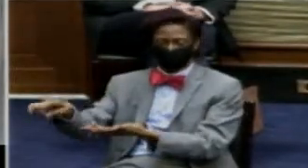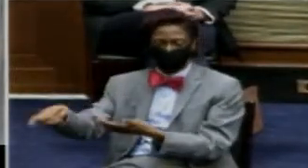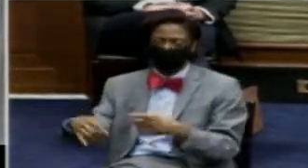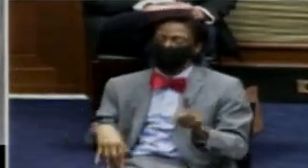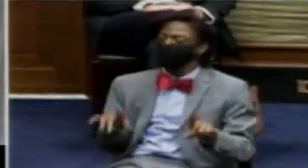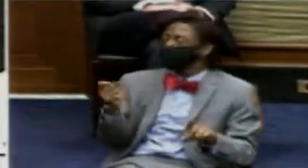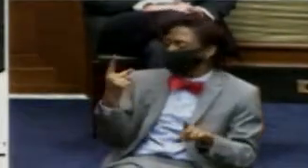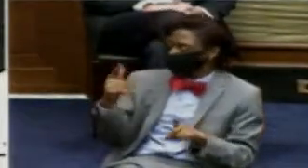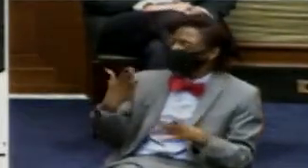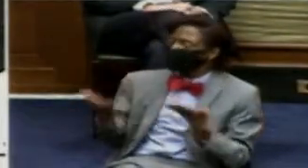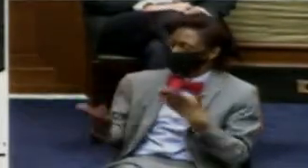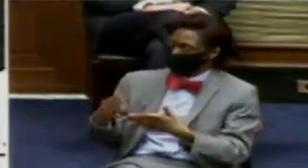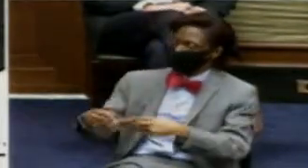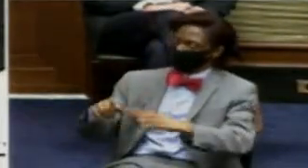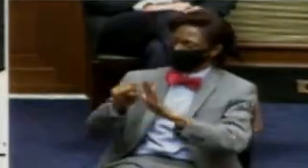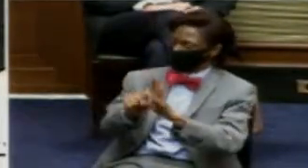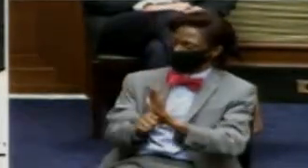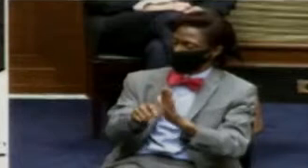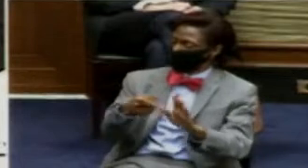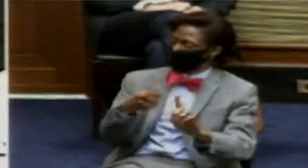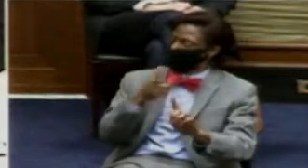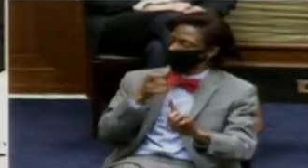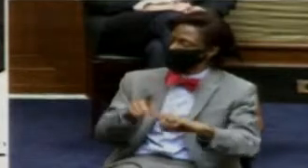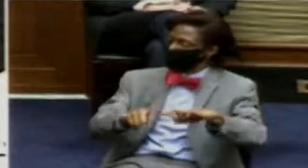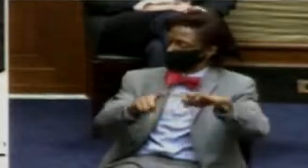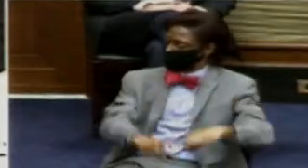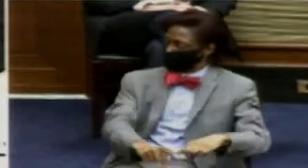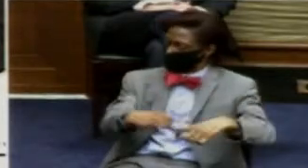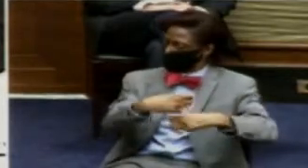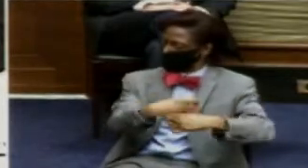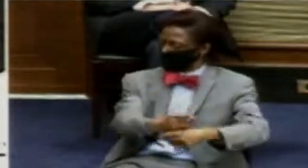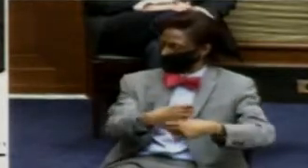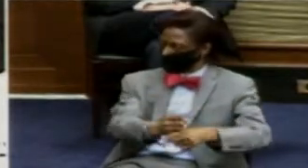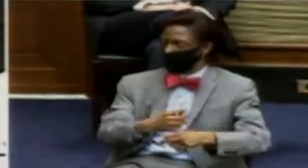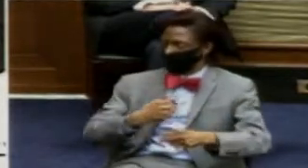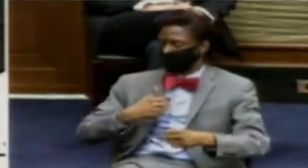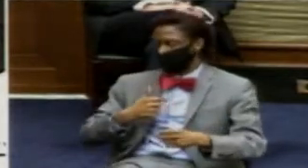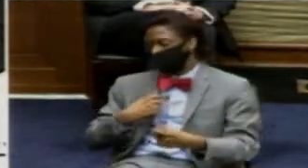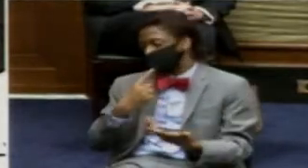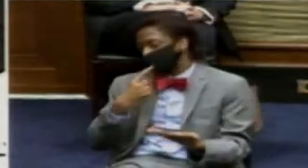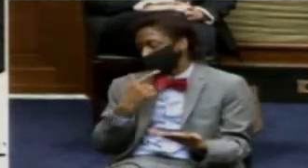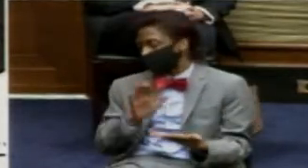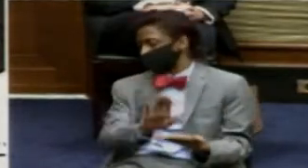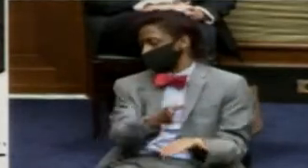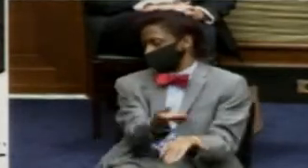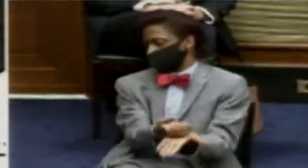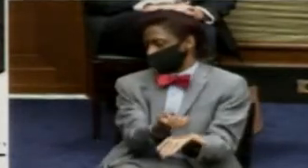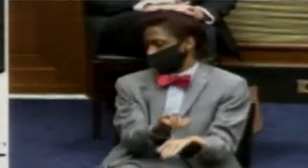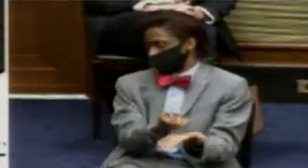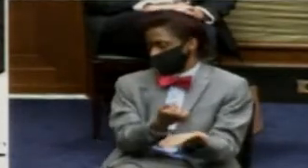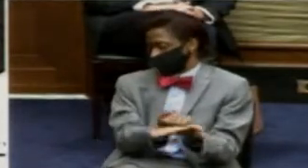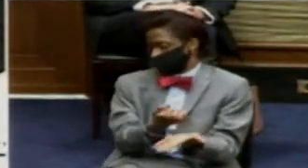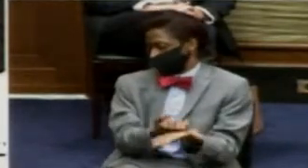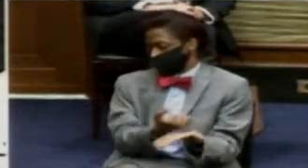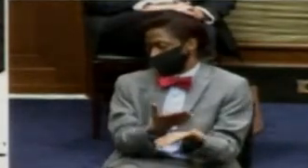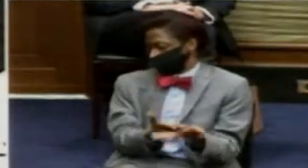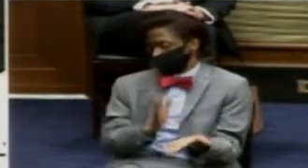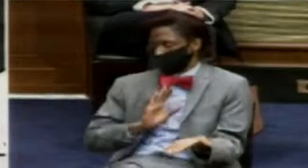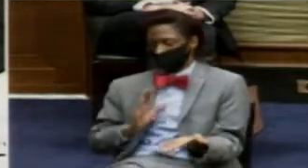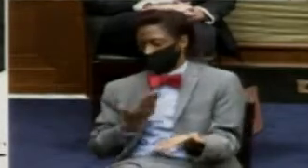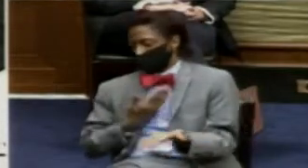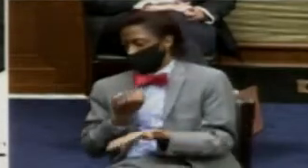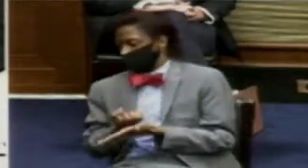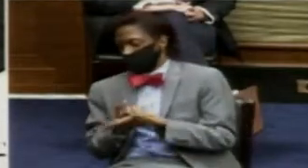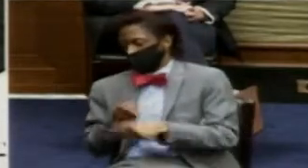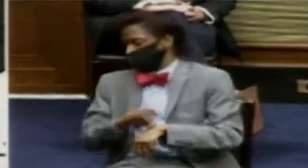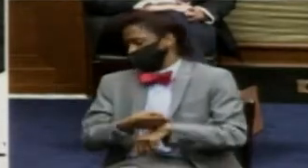who rely on manufacturing, and I would argue that their economies aren't as good as ours. And you